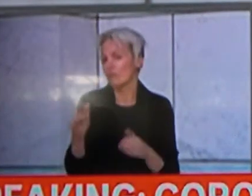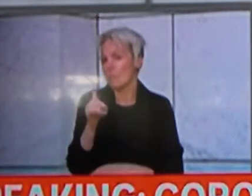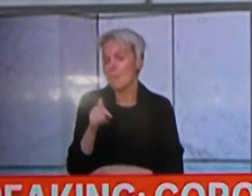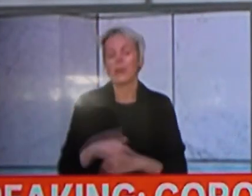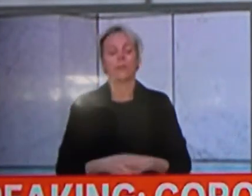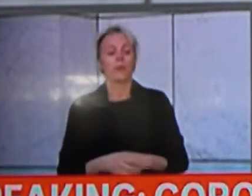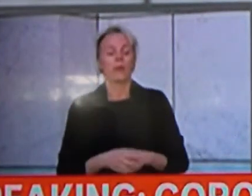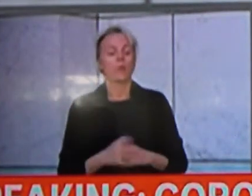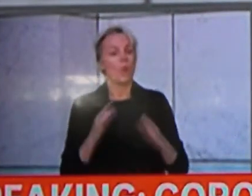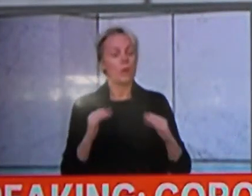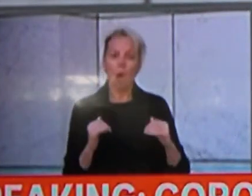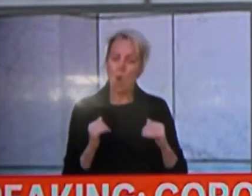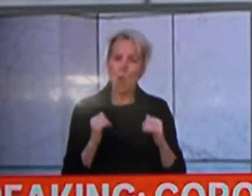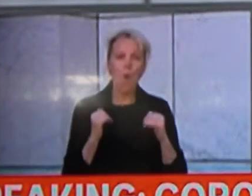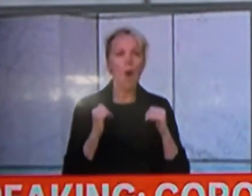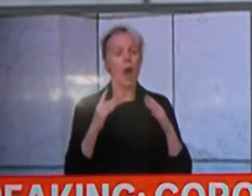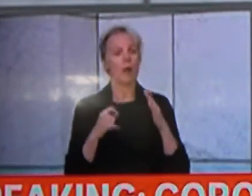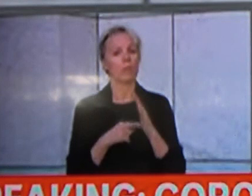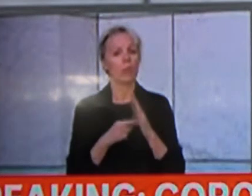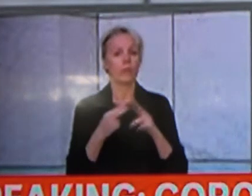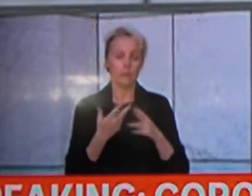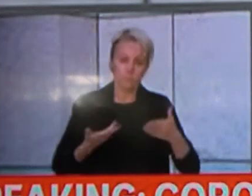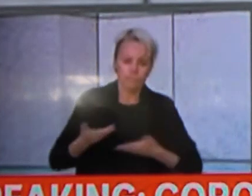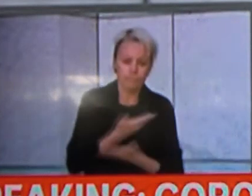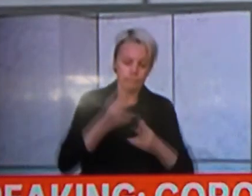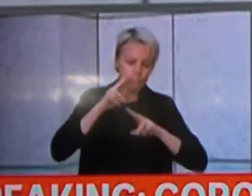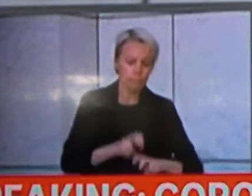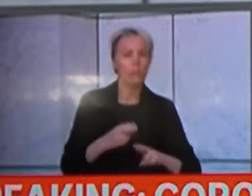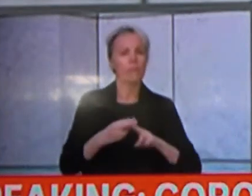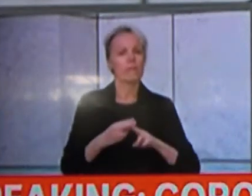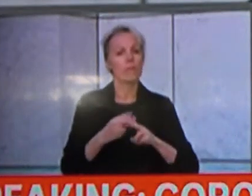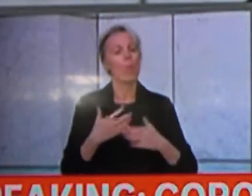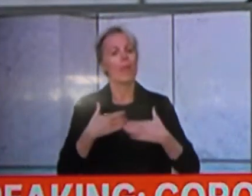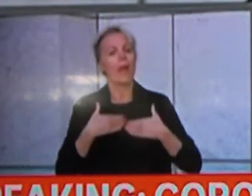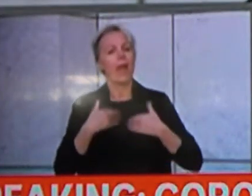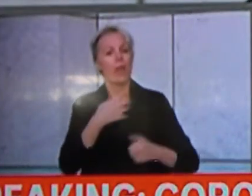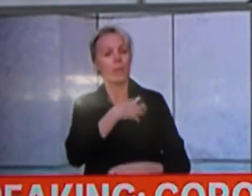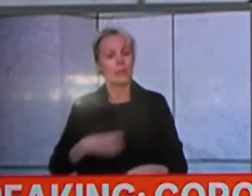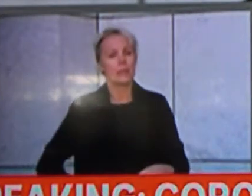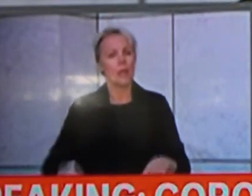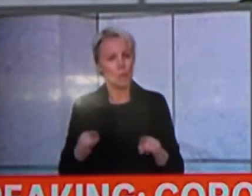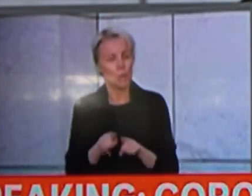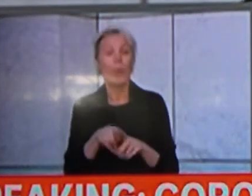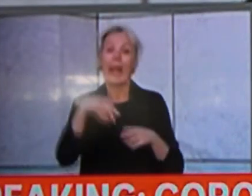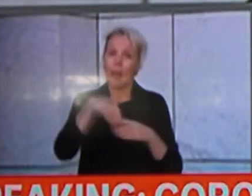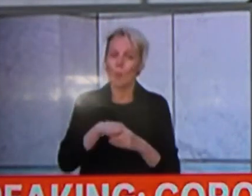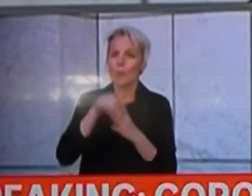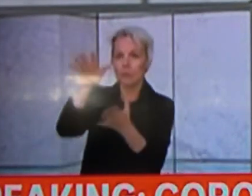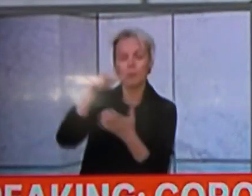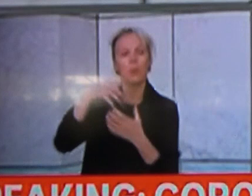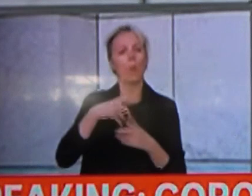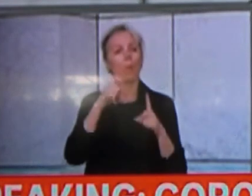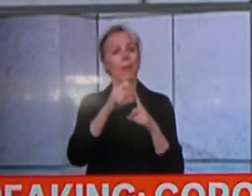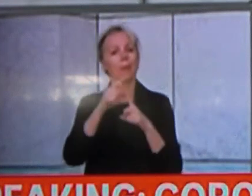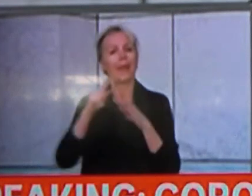the Health Minister was working on every day, along with PPE equipment and ensuring that's getting to the places it's needed most. I also want to thank the